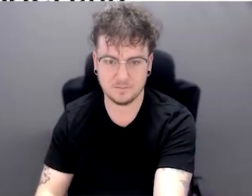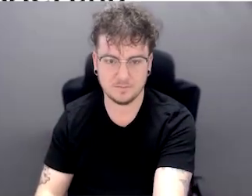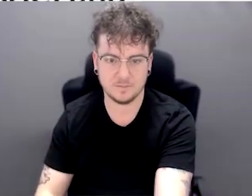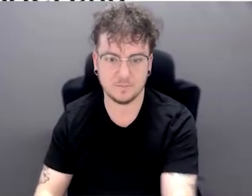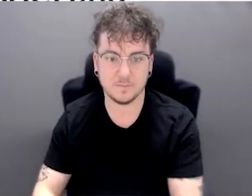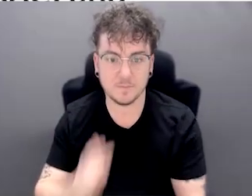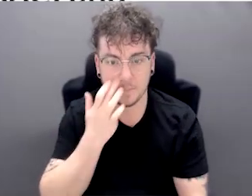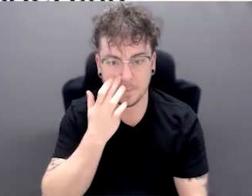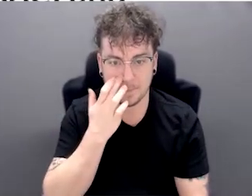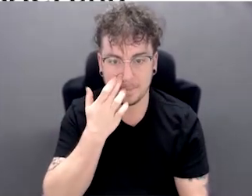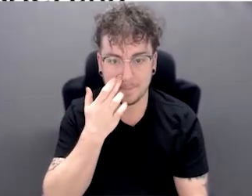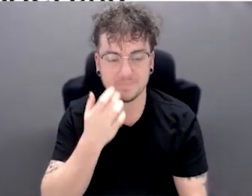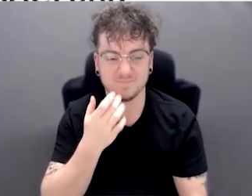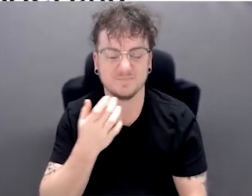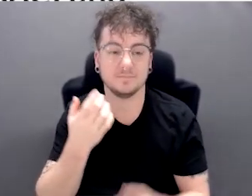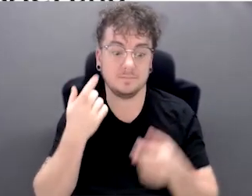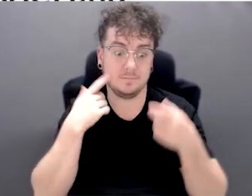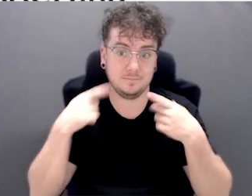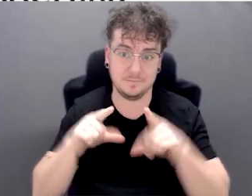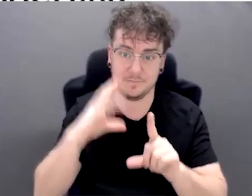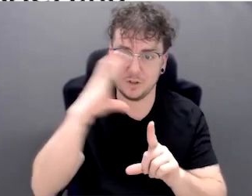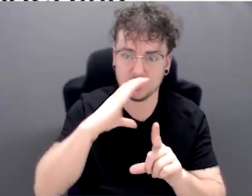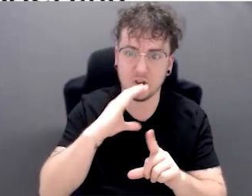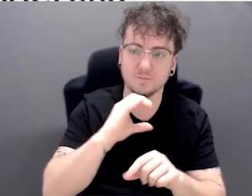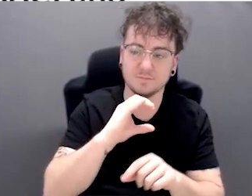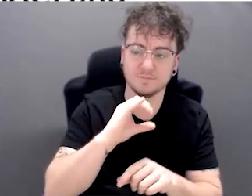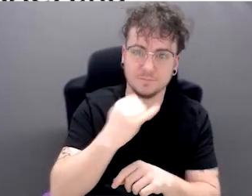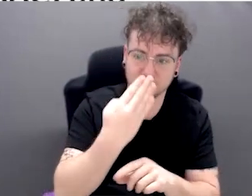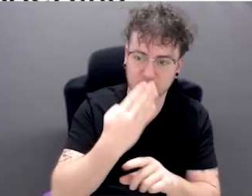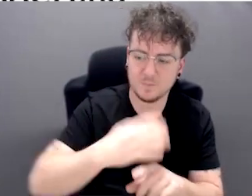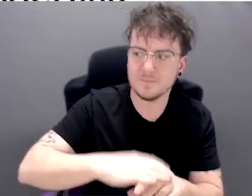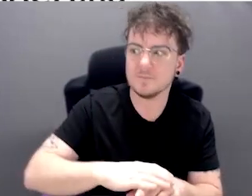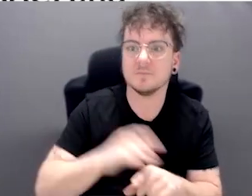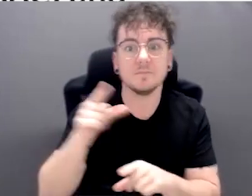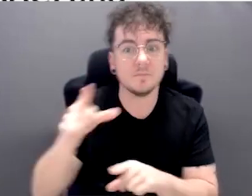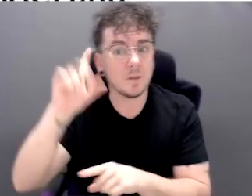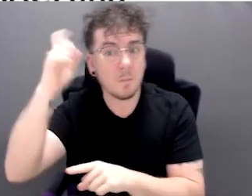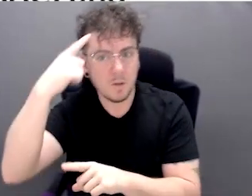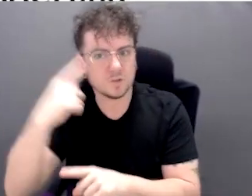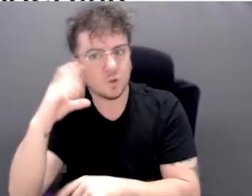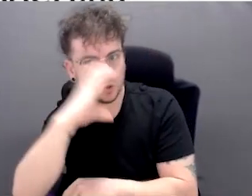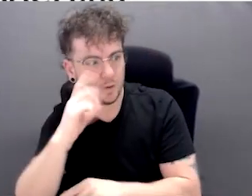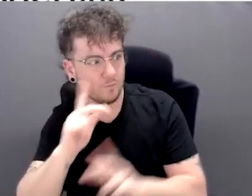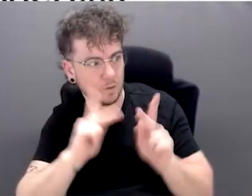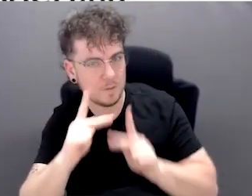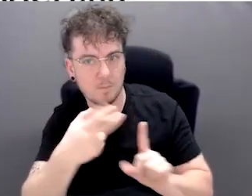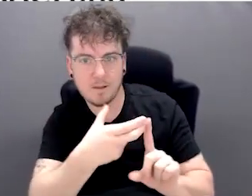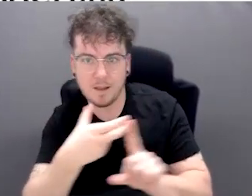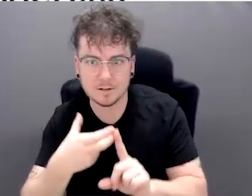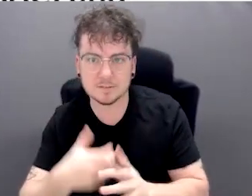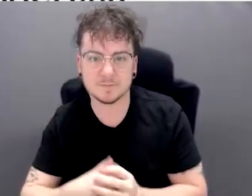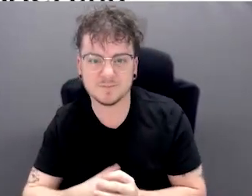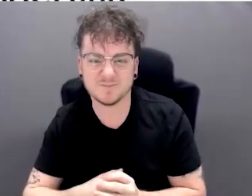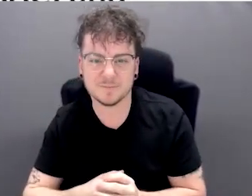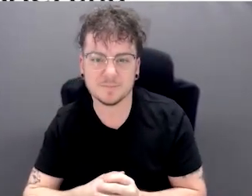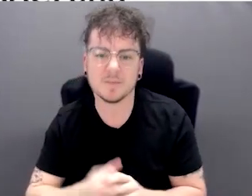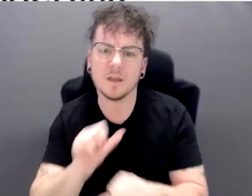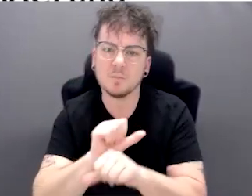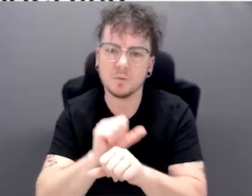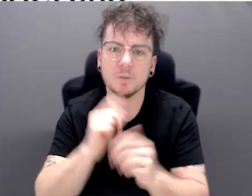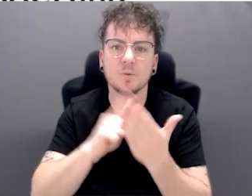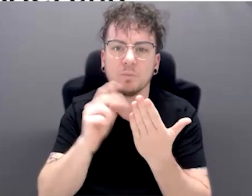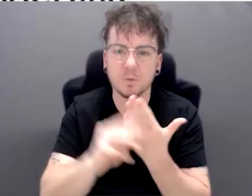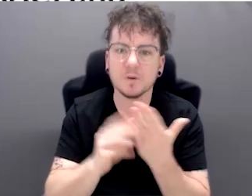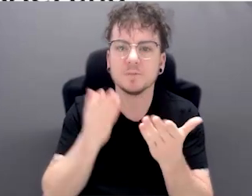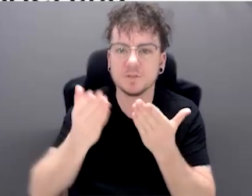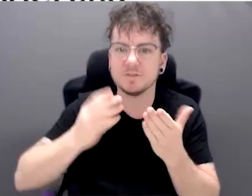In parallel with searching for a job is the employer's efforts to recruit. Employment programs and services can assist these